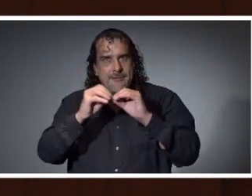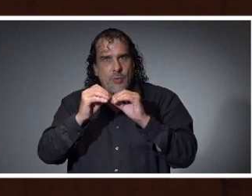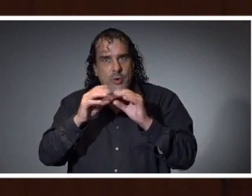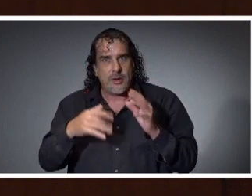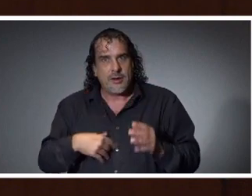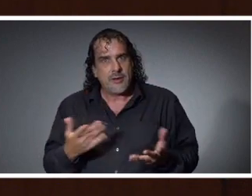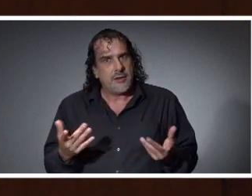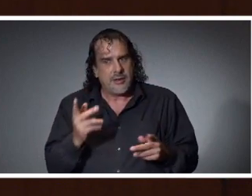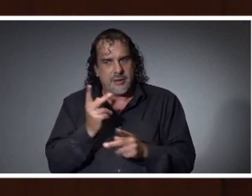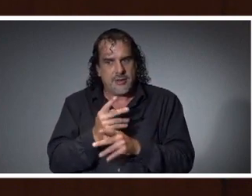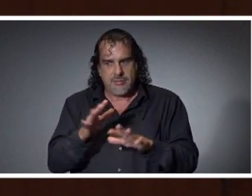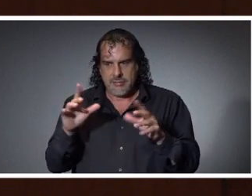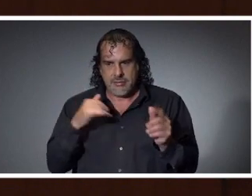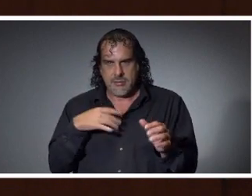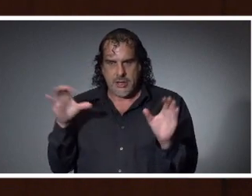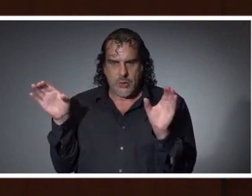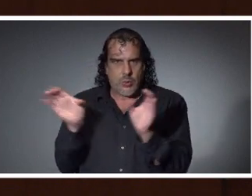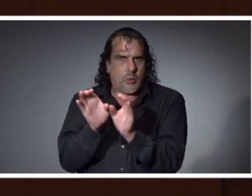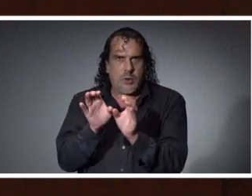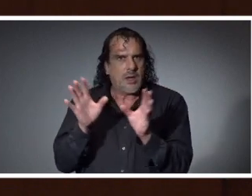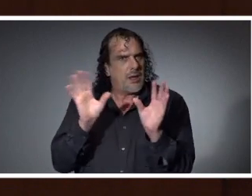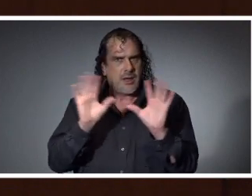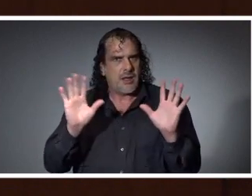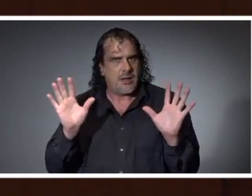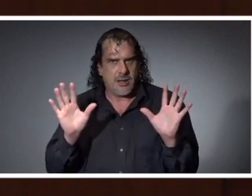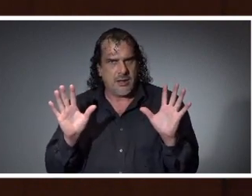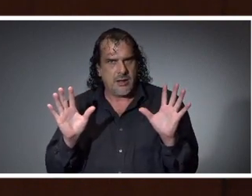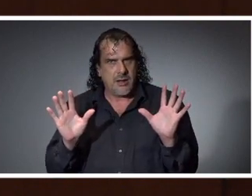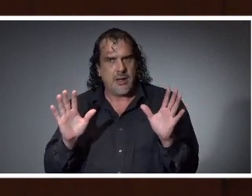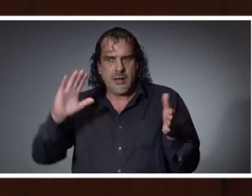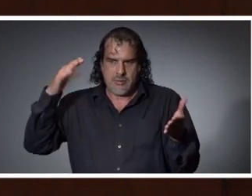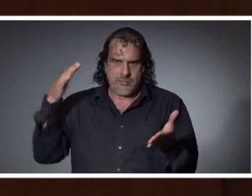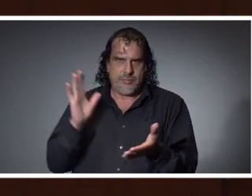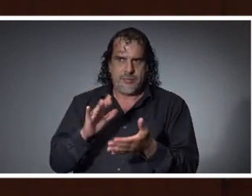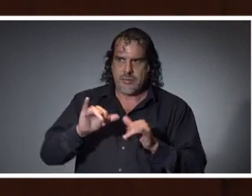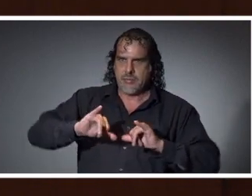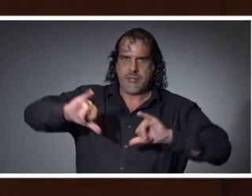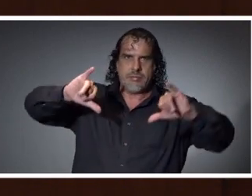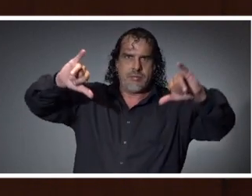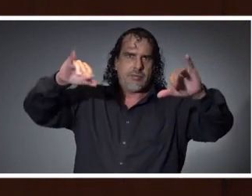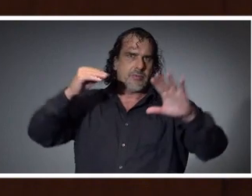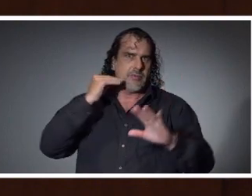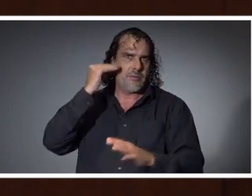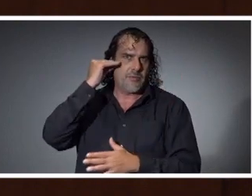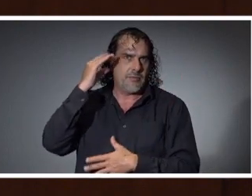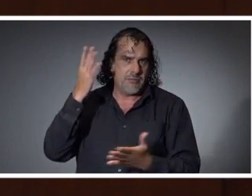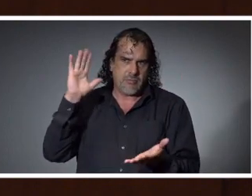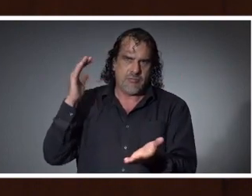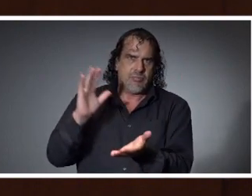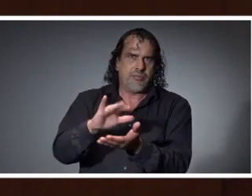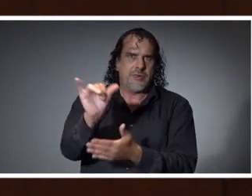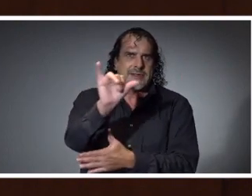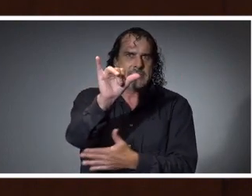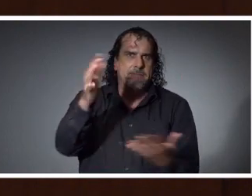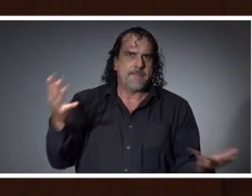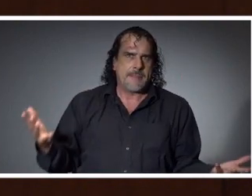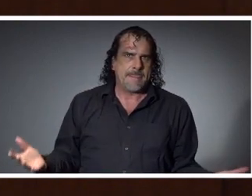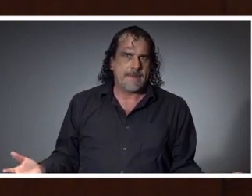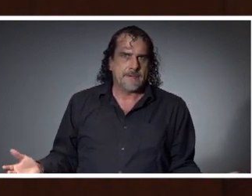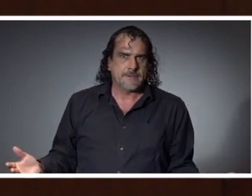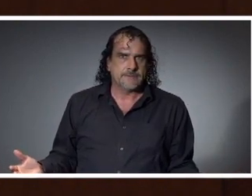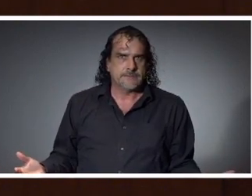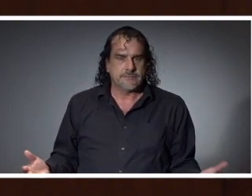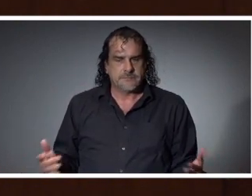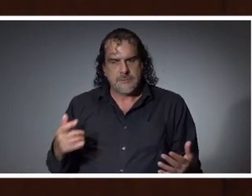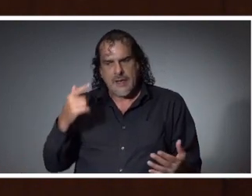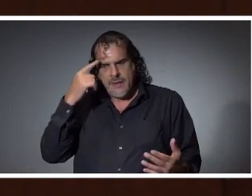to keep those kids from being in proximity, you're going to decrease your quarantine numbers. So there's still opportunities to